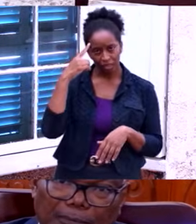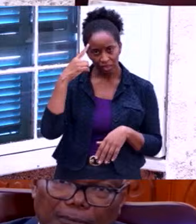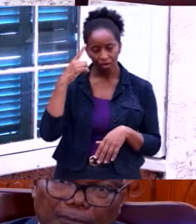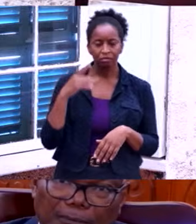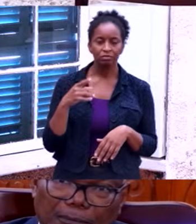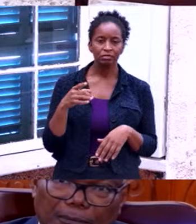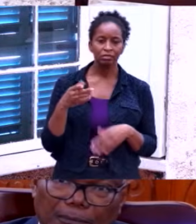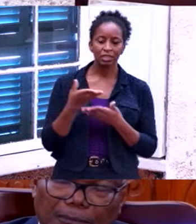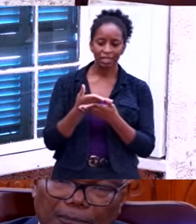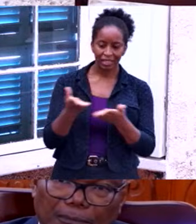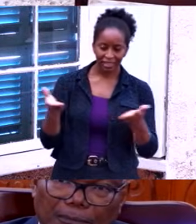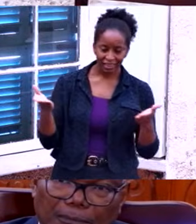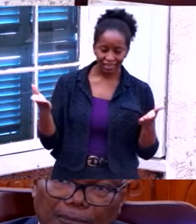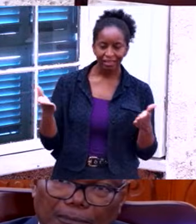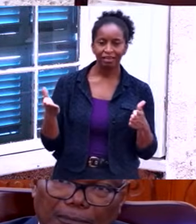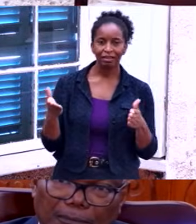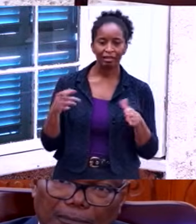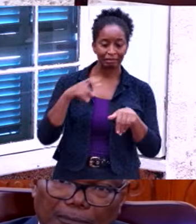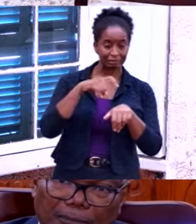to be improved.